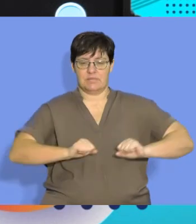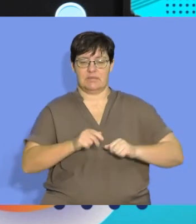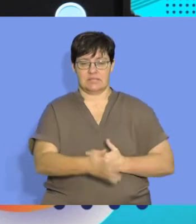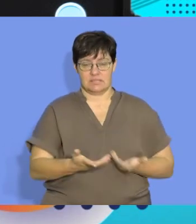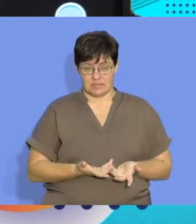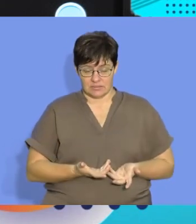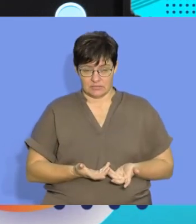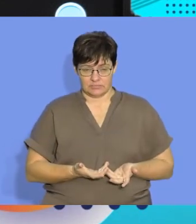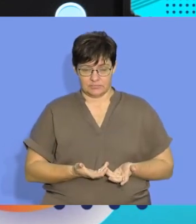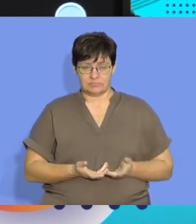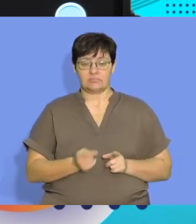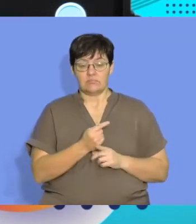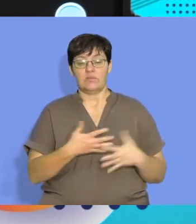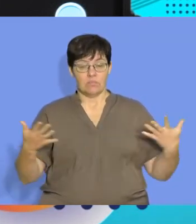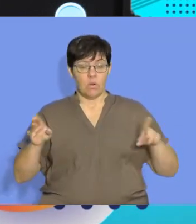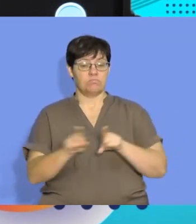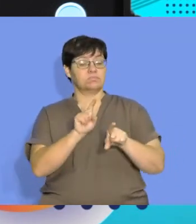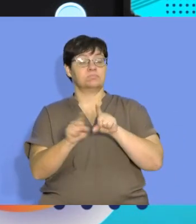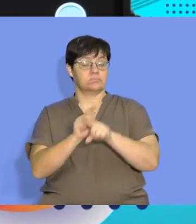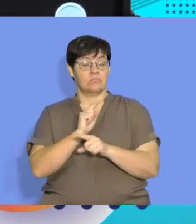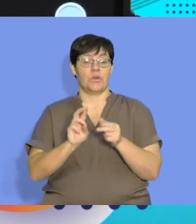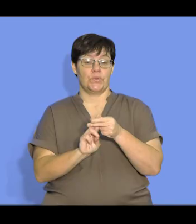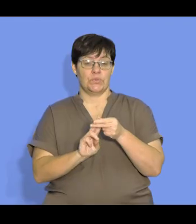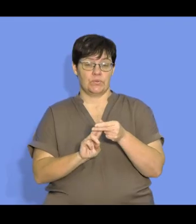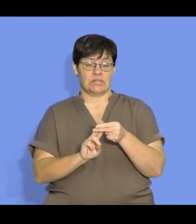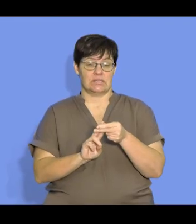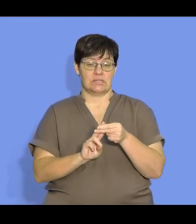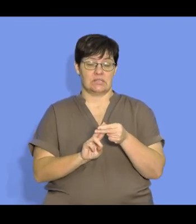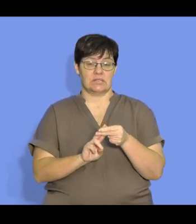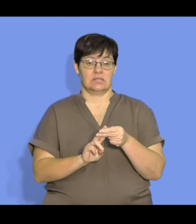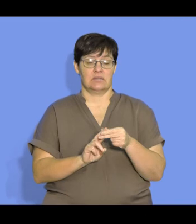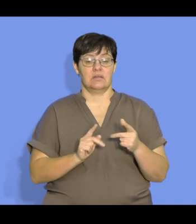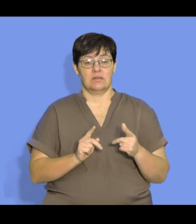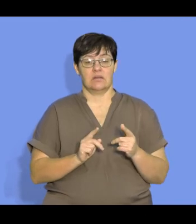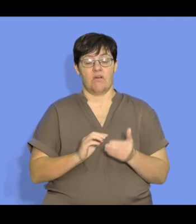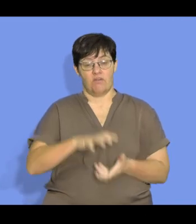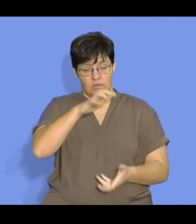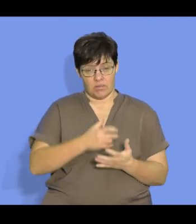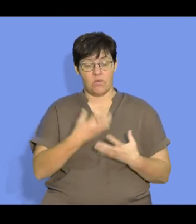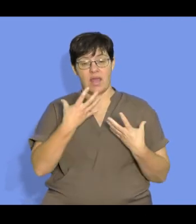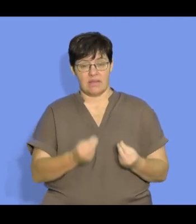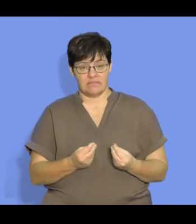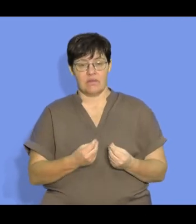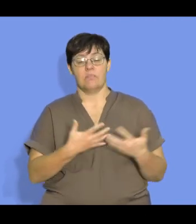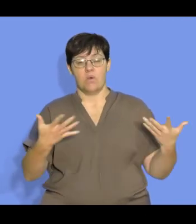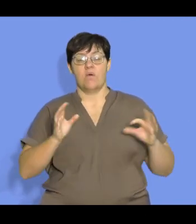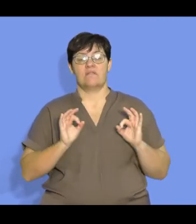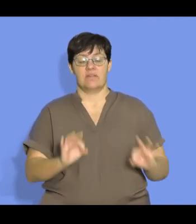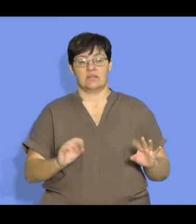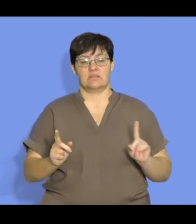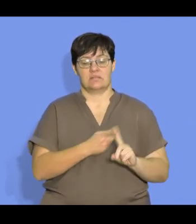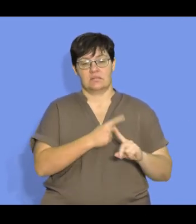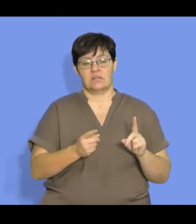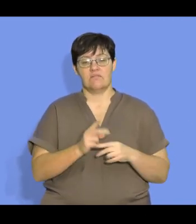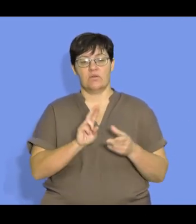if there's more collisions per unit time, we have a likelihood of more effective collisions per unit